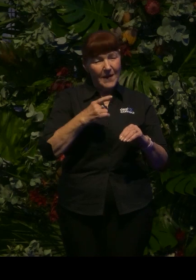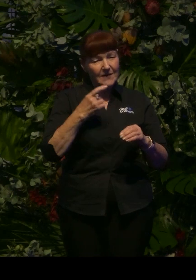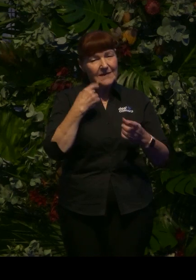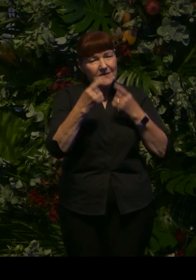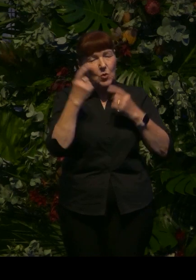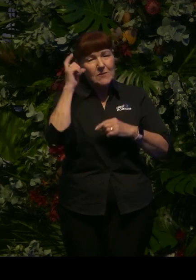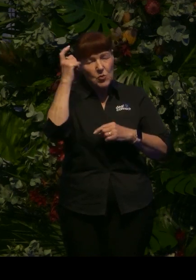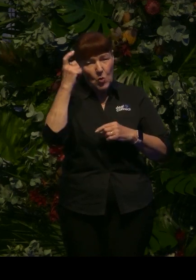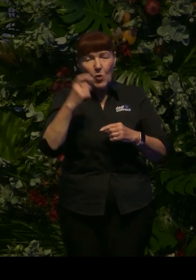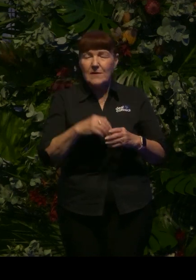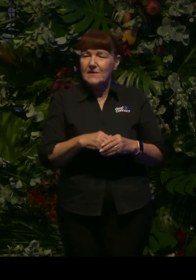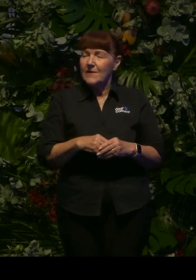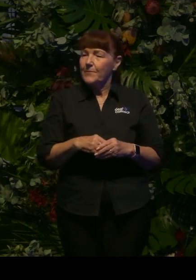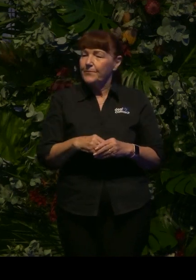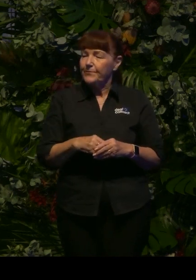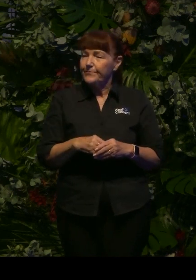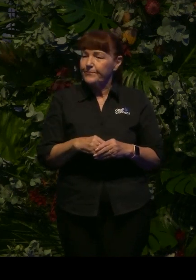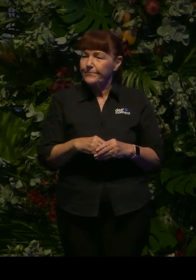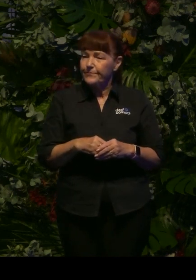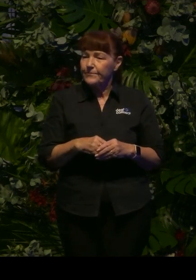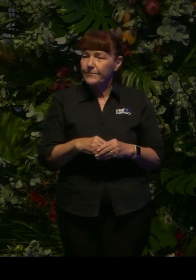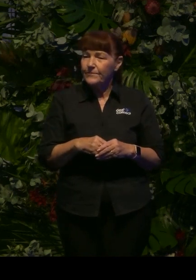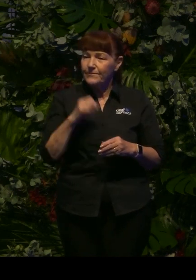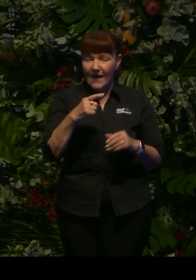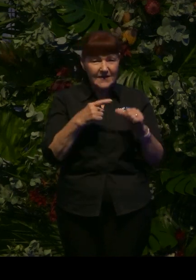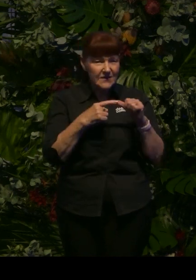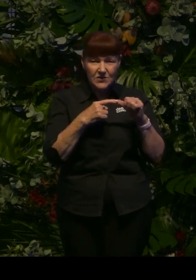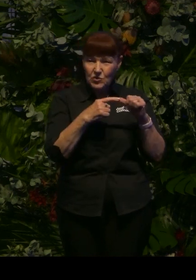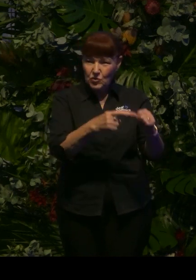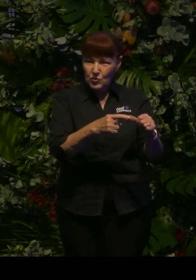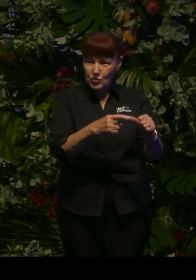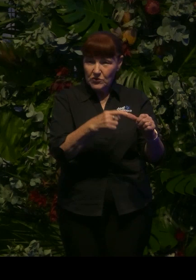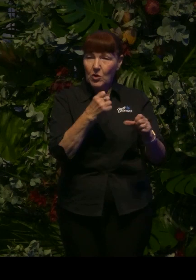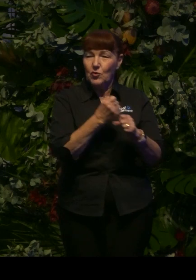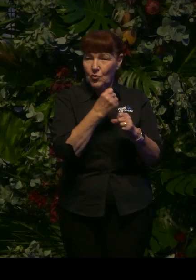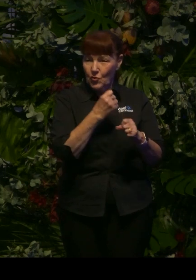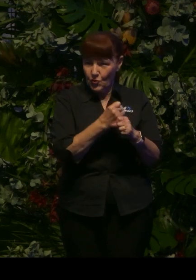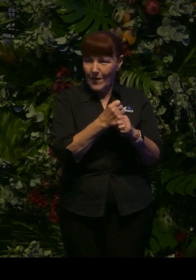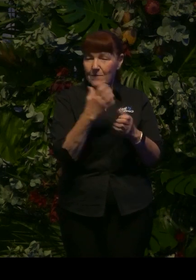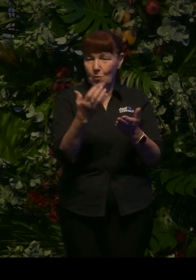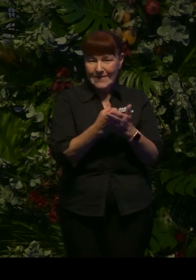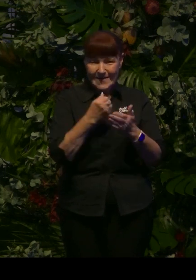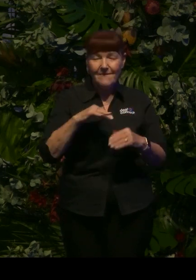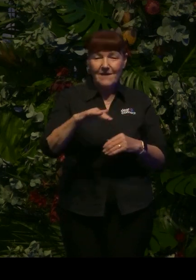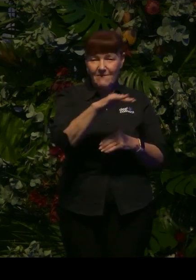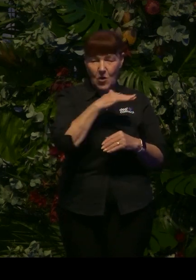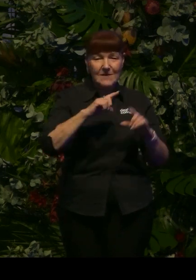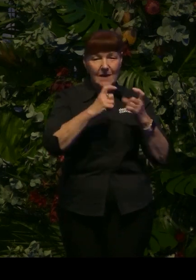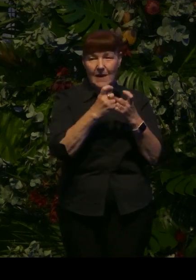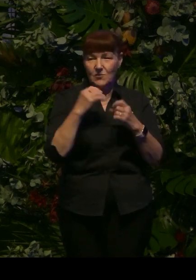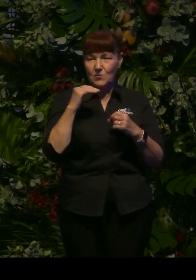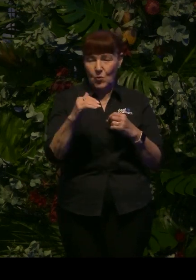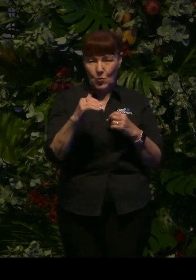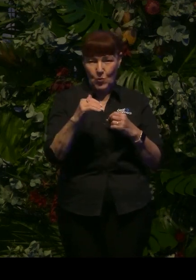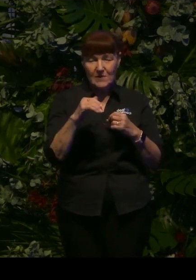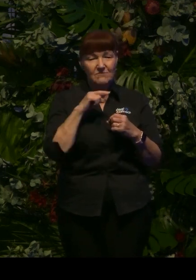concerns and his even solutions to create more affirming and safe environments in the classrooms and schools.